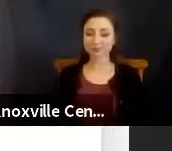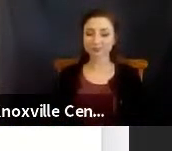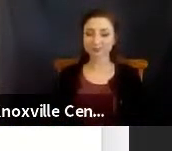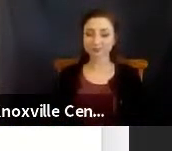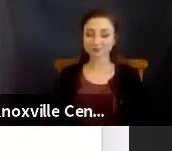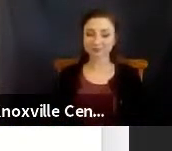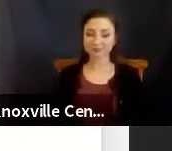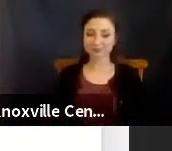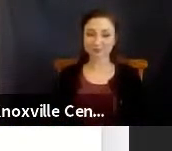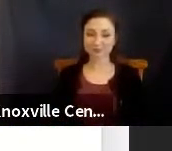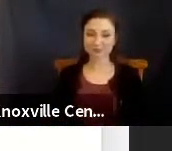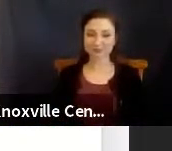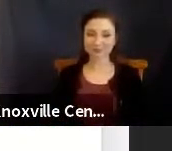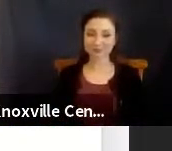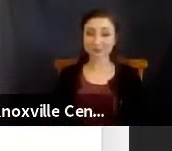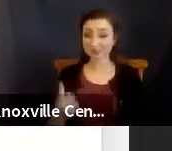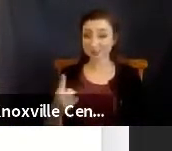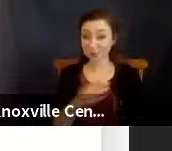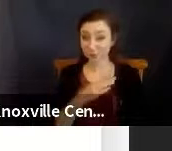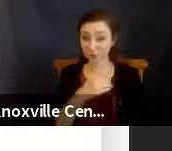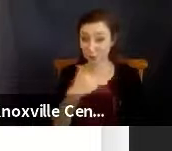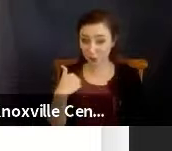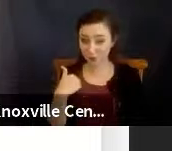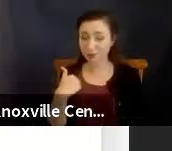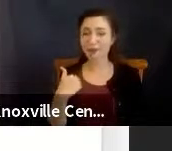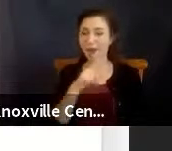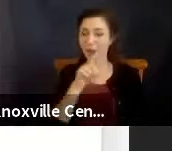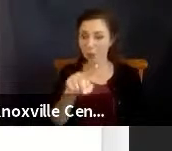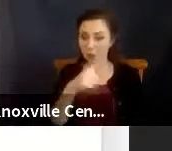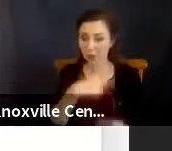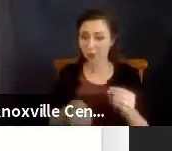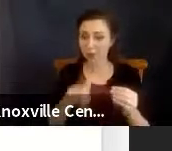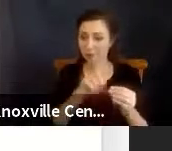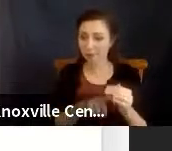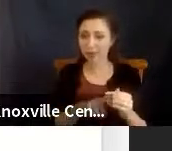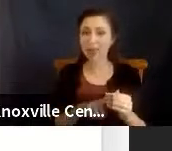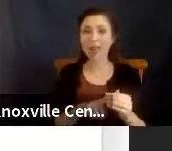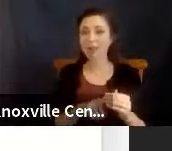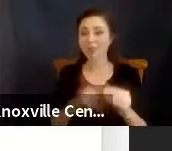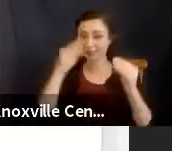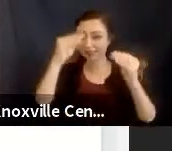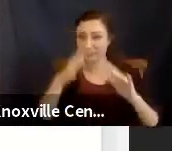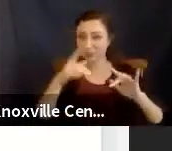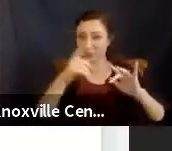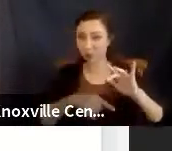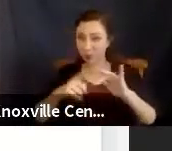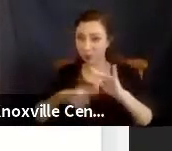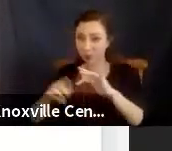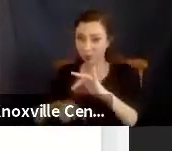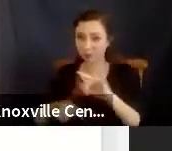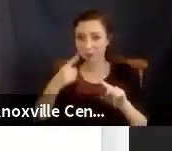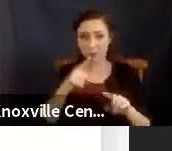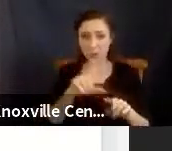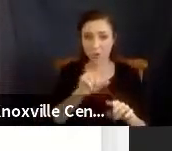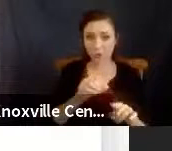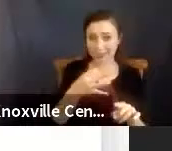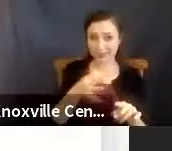So I think one of the board members had a question about teacher absences versus 2019 versus